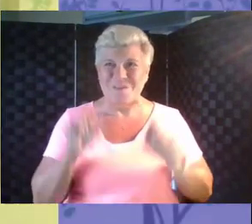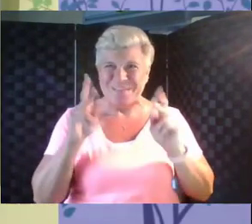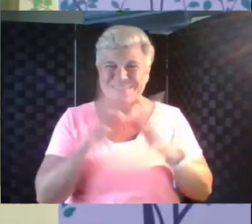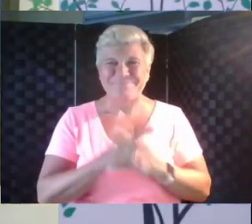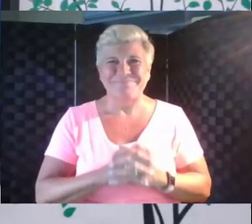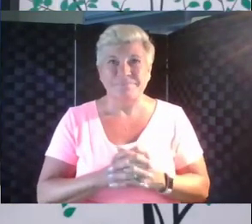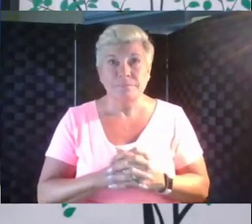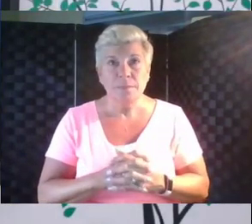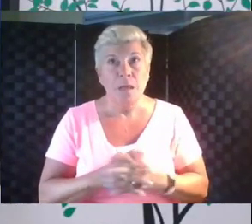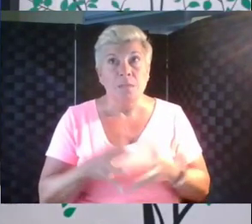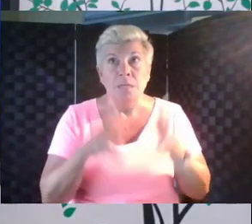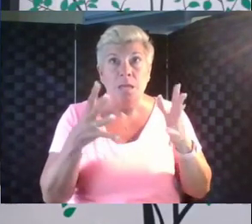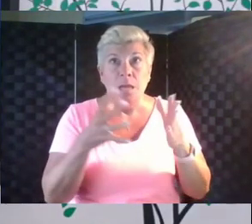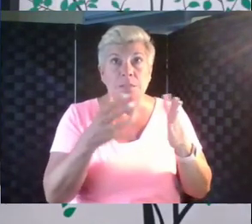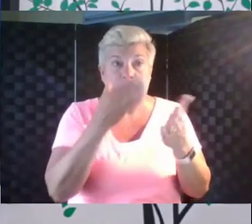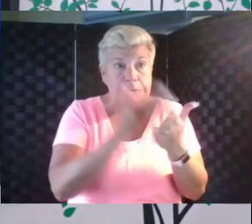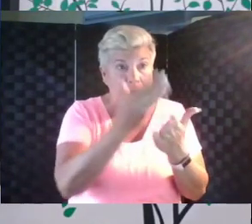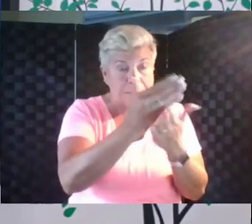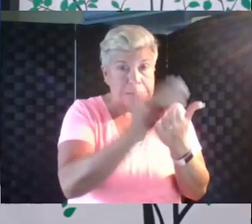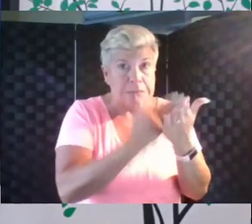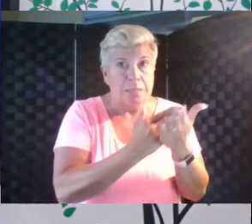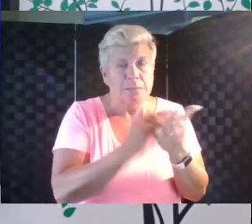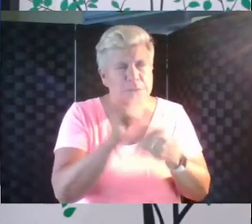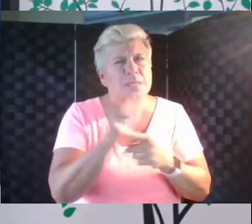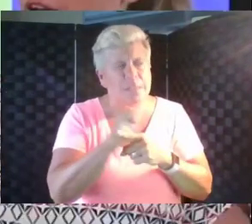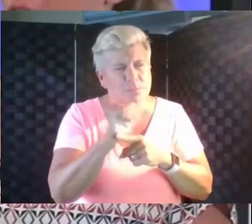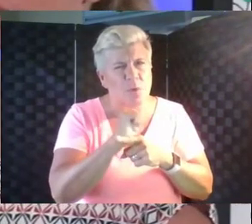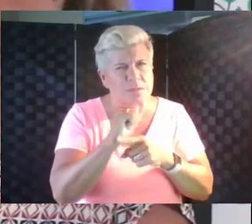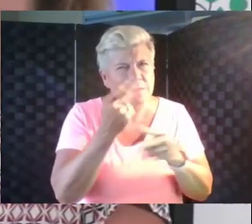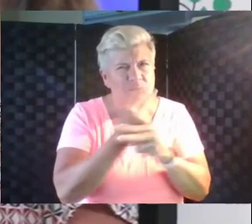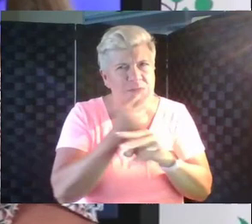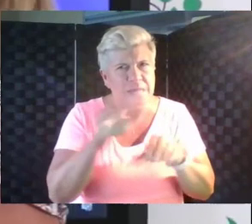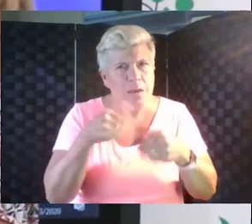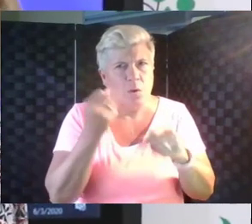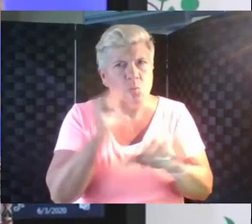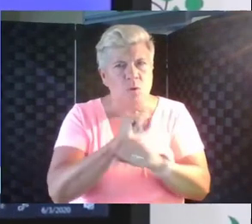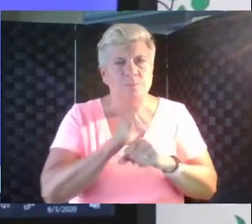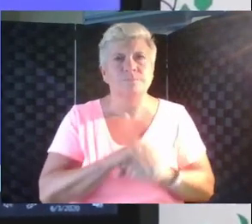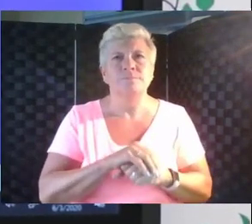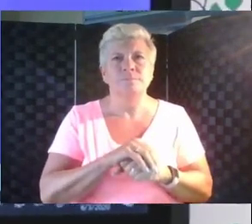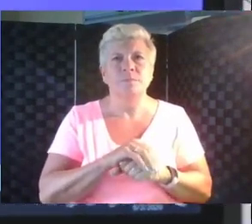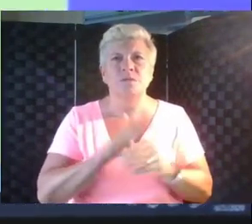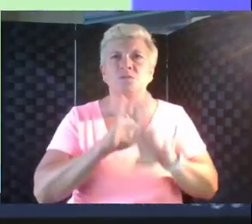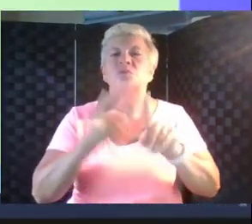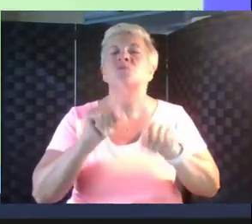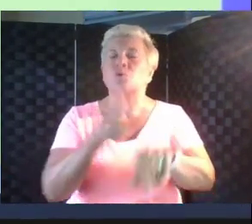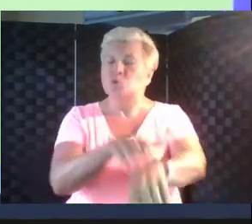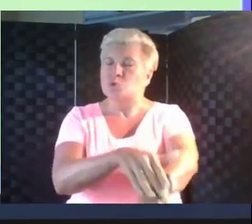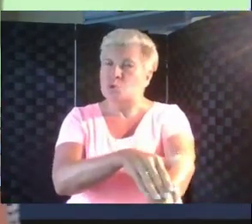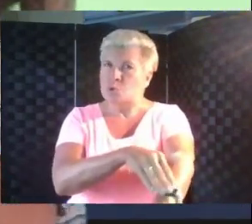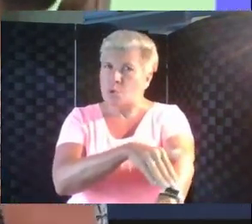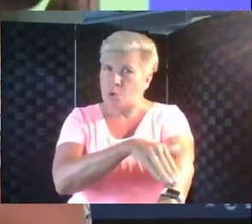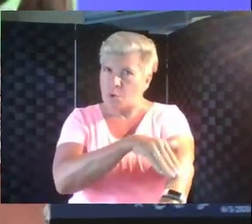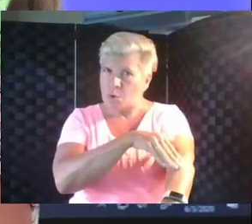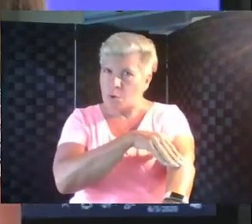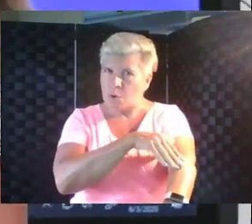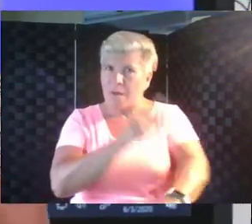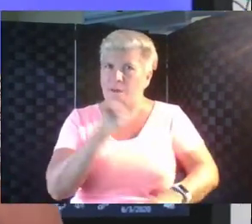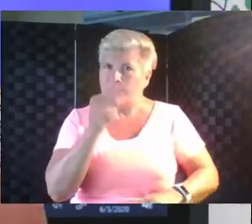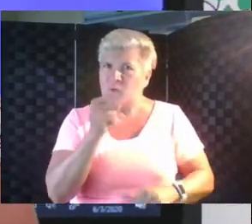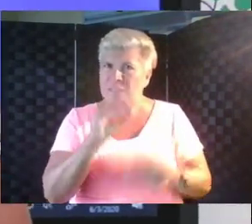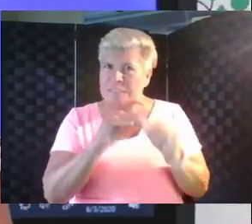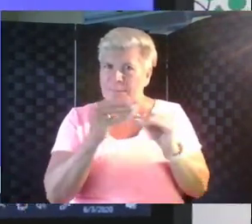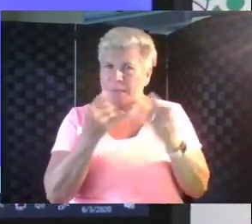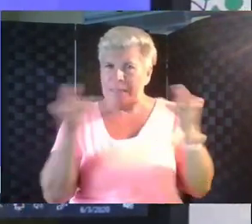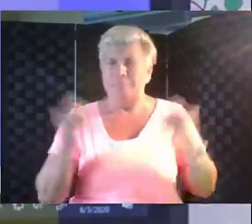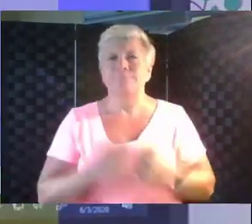Okay, so that was a lot of little steps. It's going to take us some practice to figure out how this works. So let's go nice and slow. Let's take a look at our first